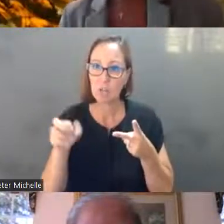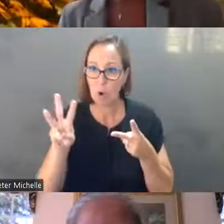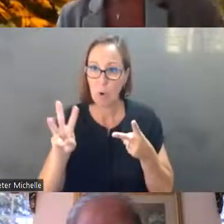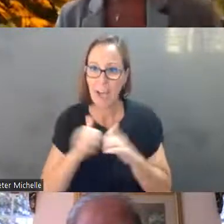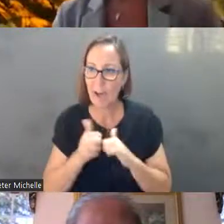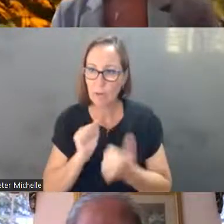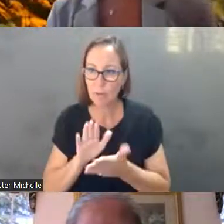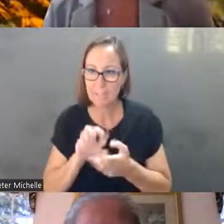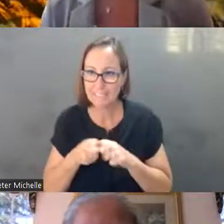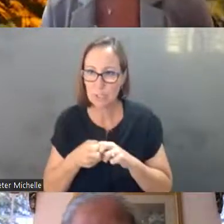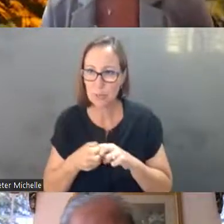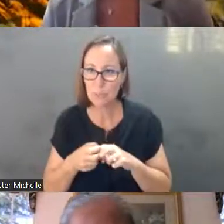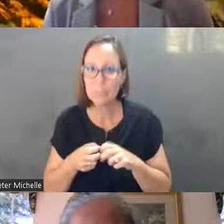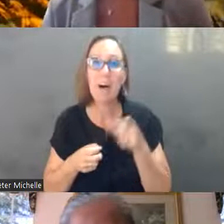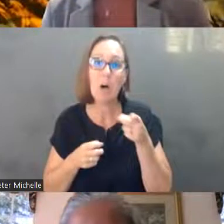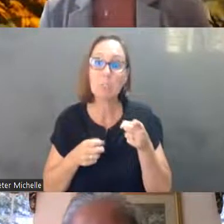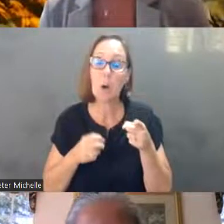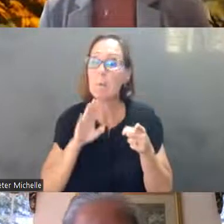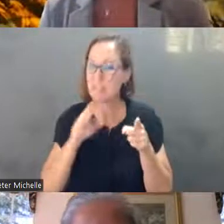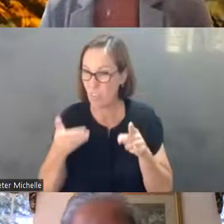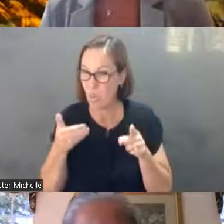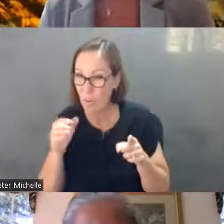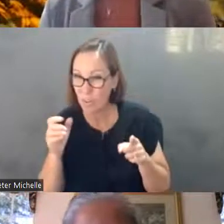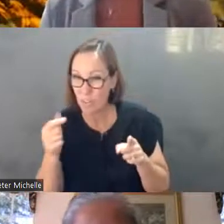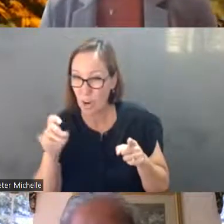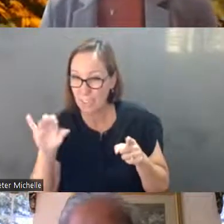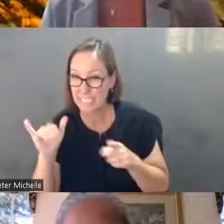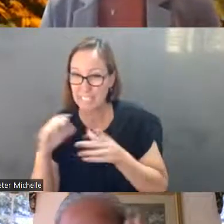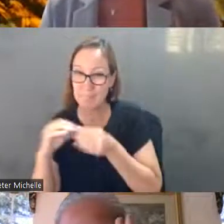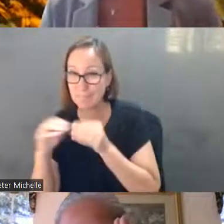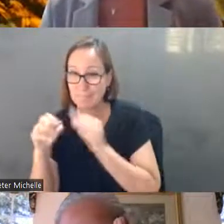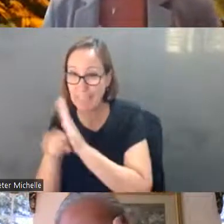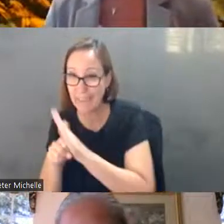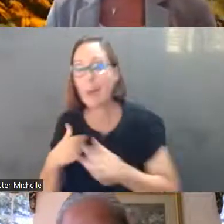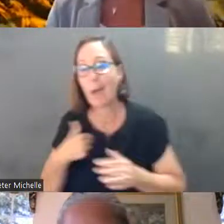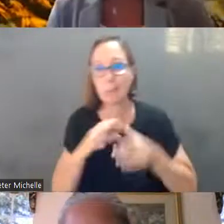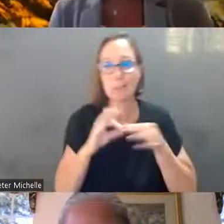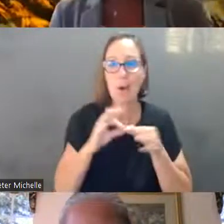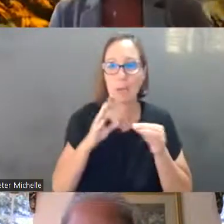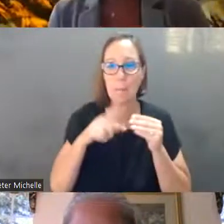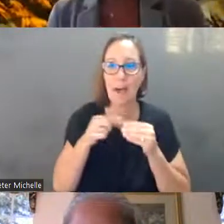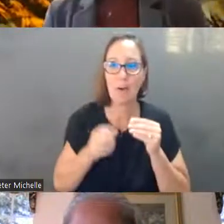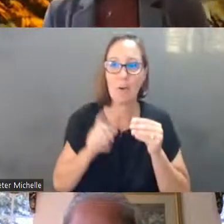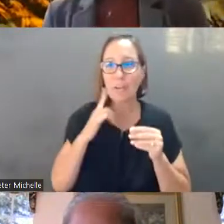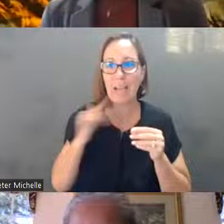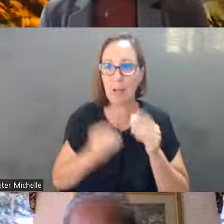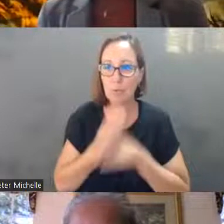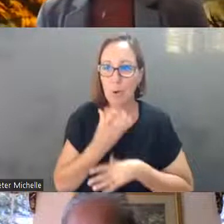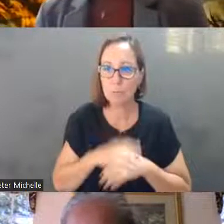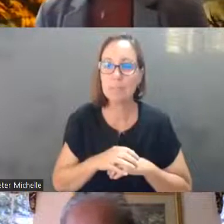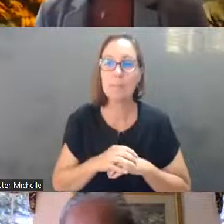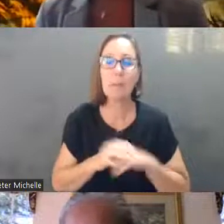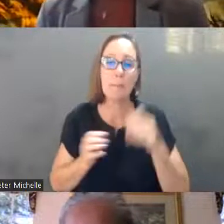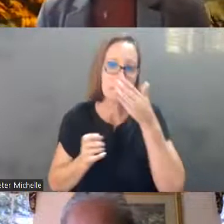will, before you answer, Darcy, I'll just talk specifically about CalGROWS. So our